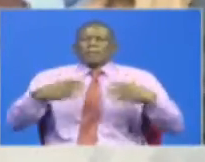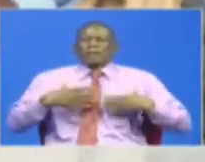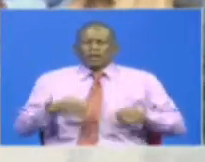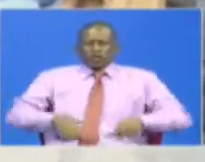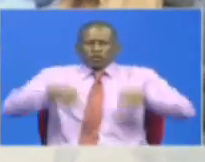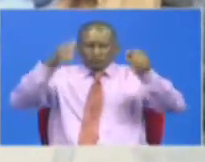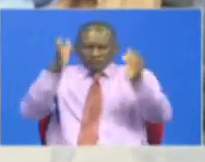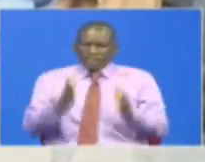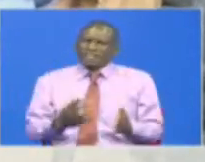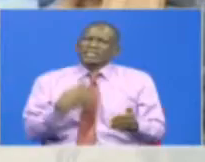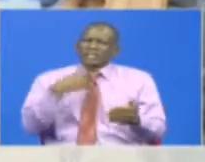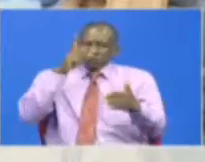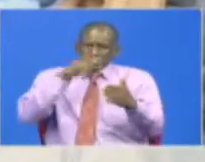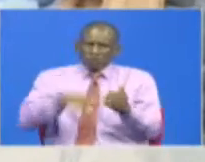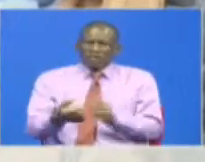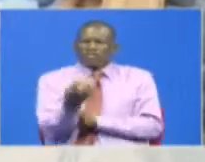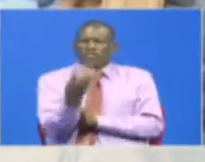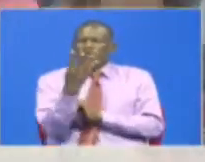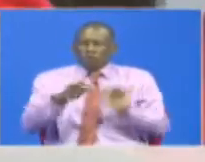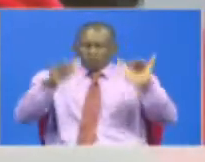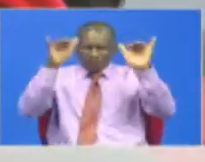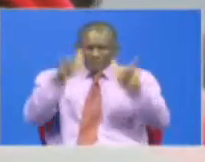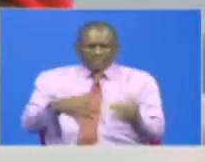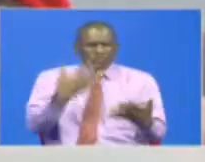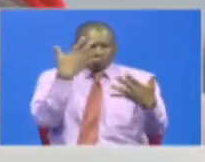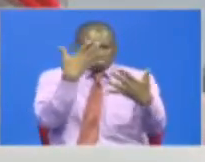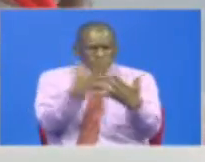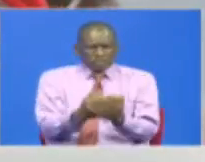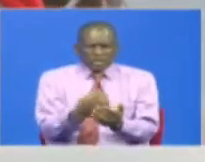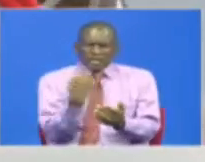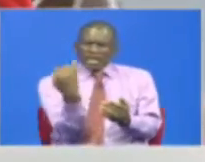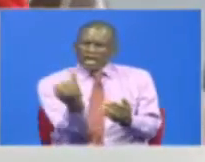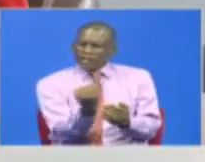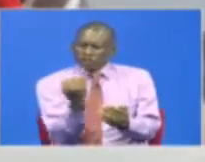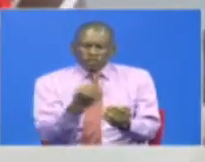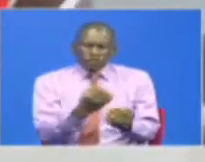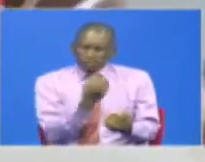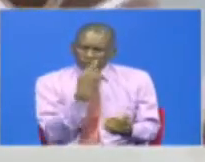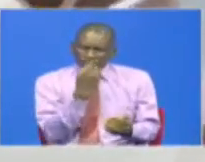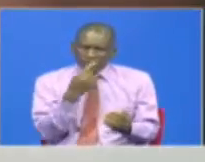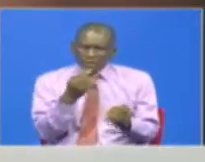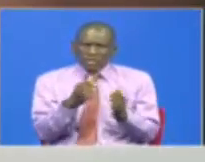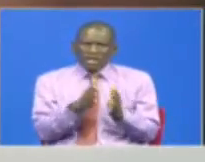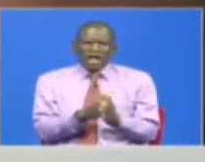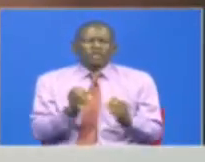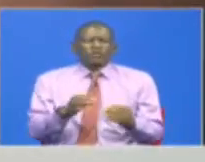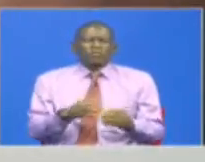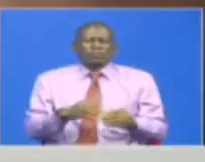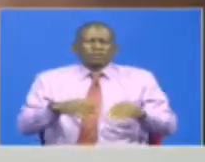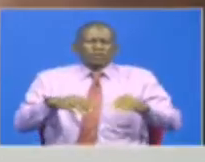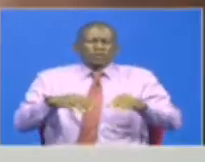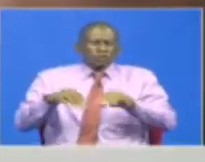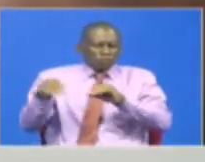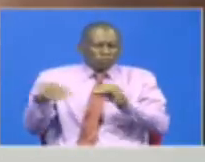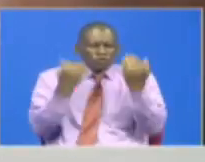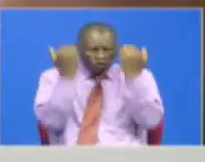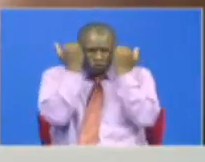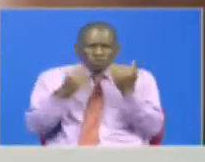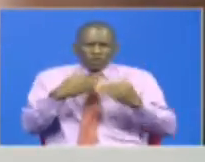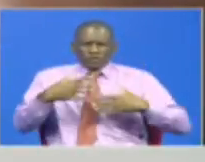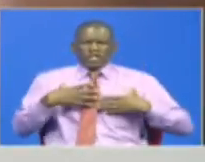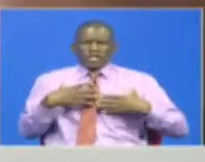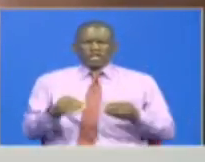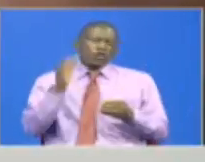officials say the four will remain in custody isolation for treatment and arraigned upon recovery. Muranga County has